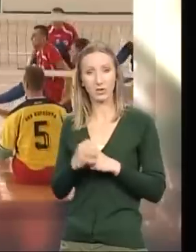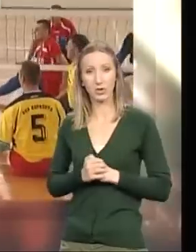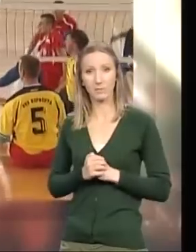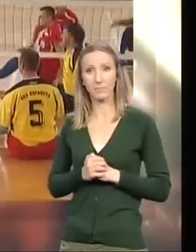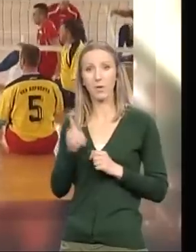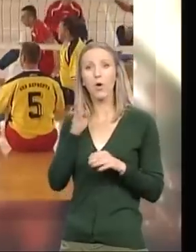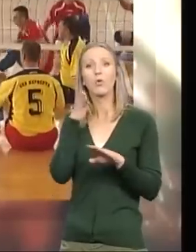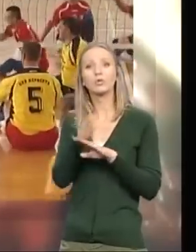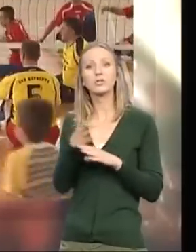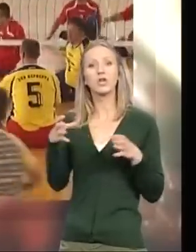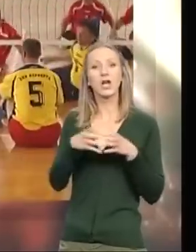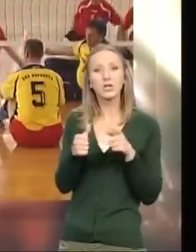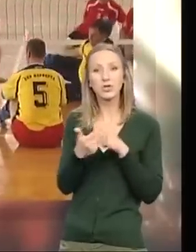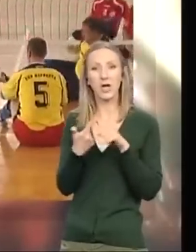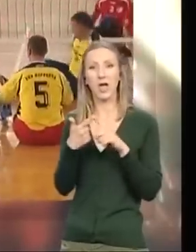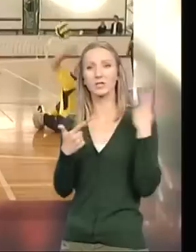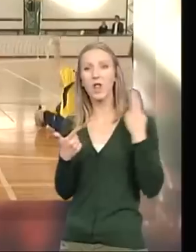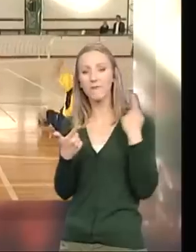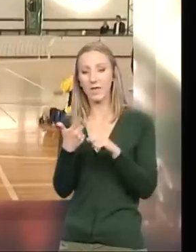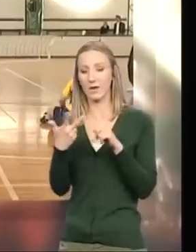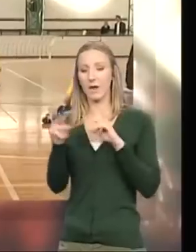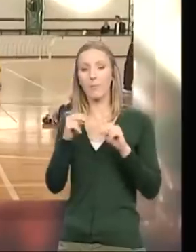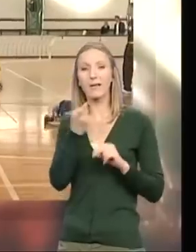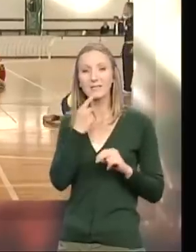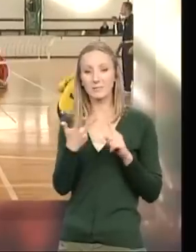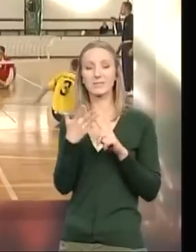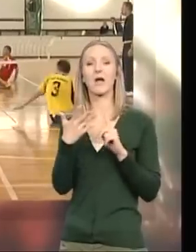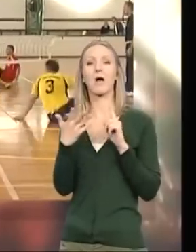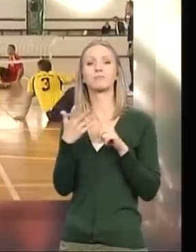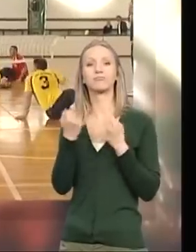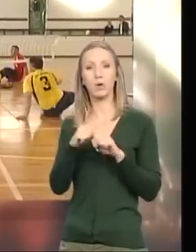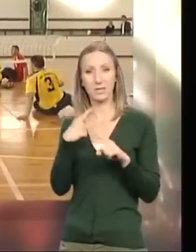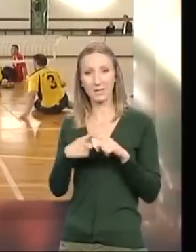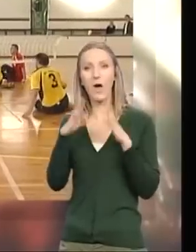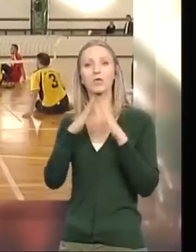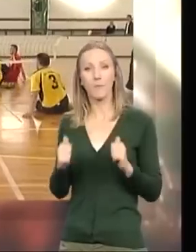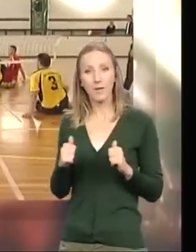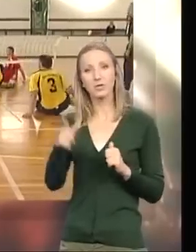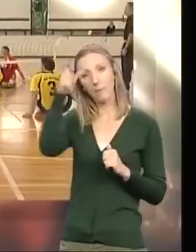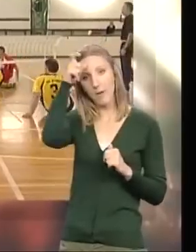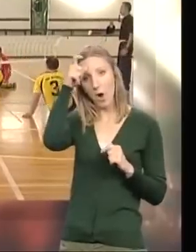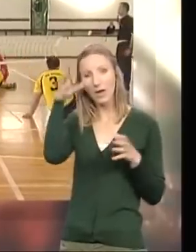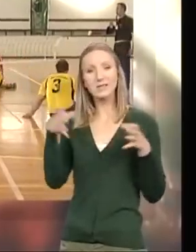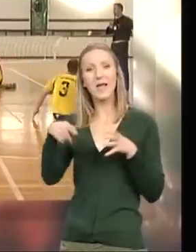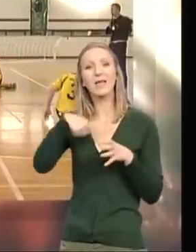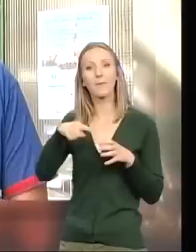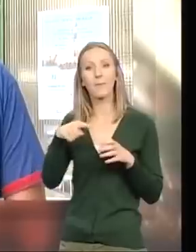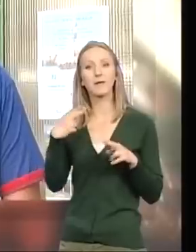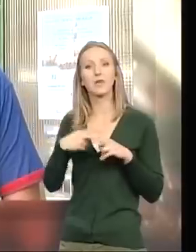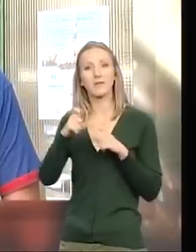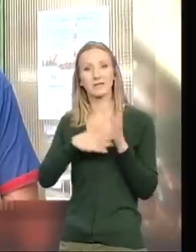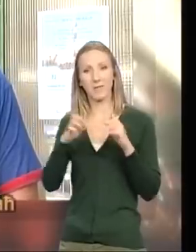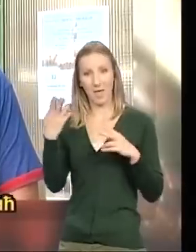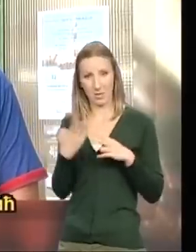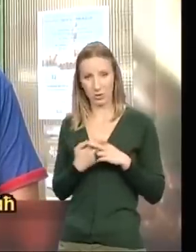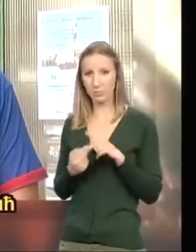were the teams from the Grčke, Slovenije, Republike Srpske, Bosne and Herzegovine, and the team was the Beograd's team Smeč. The